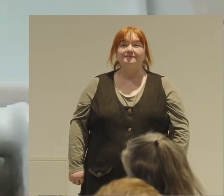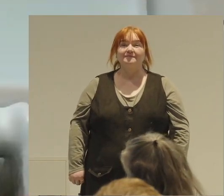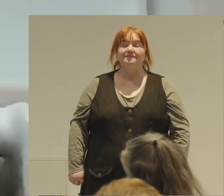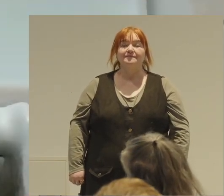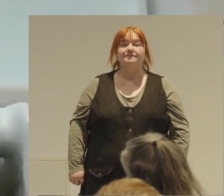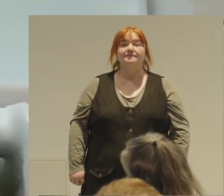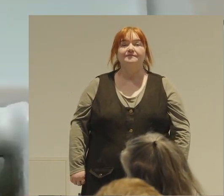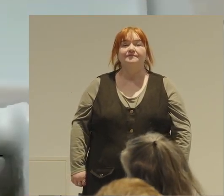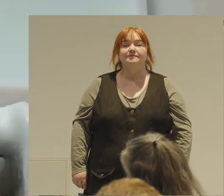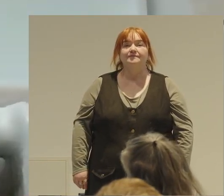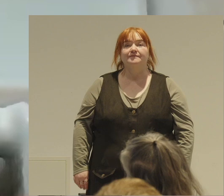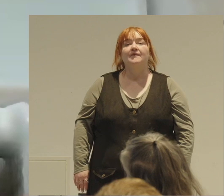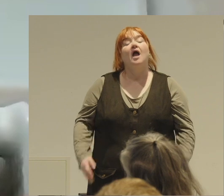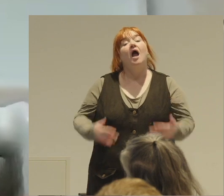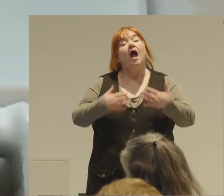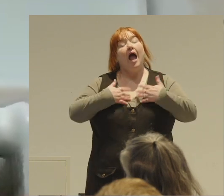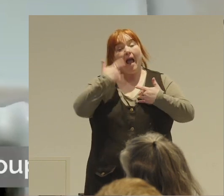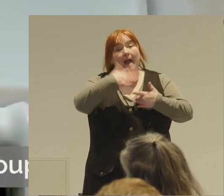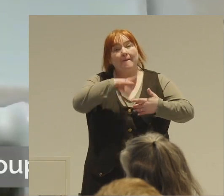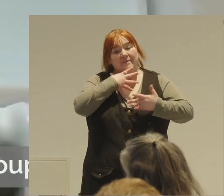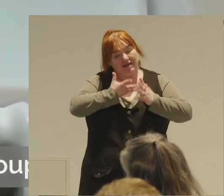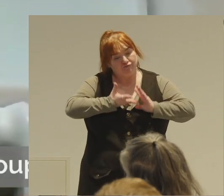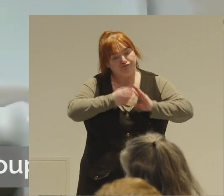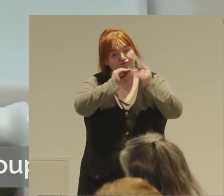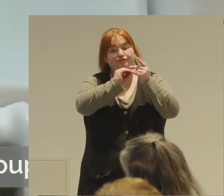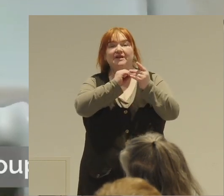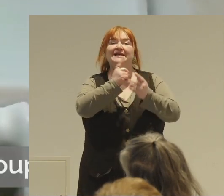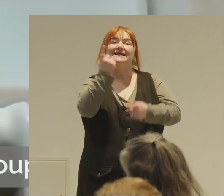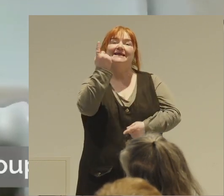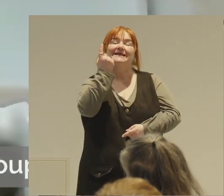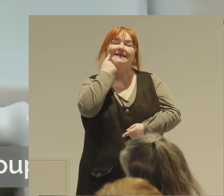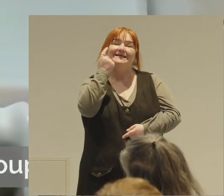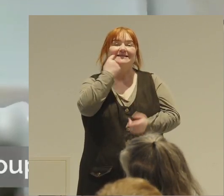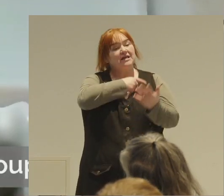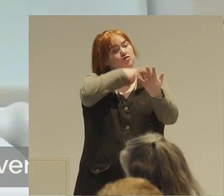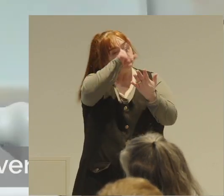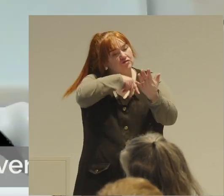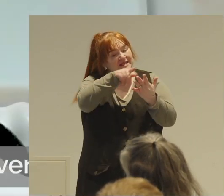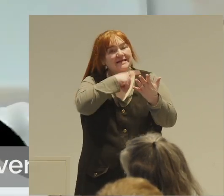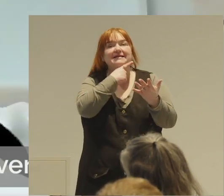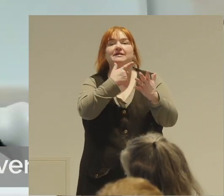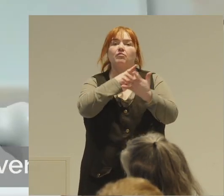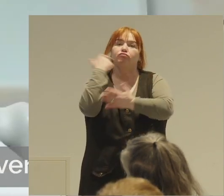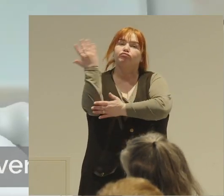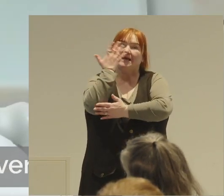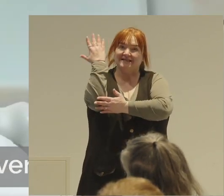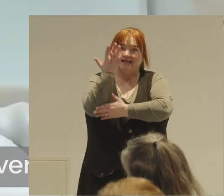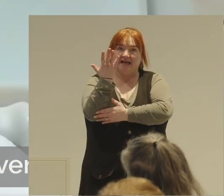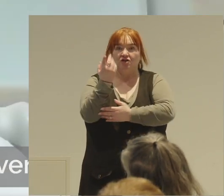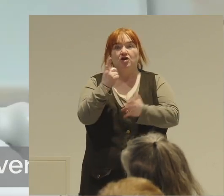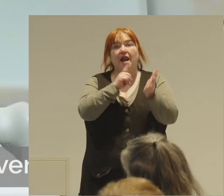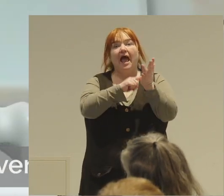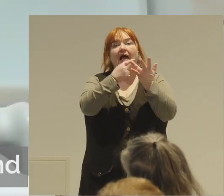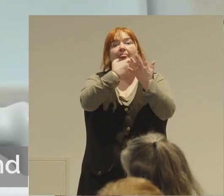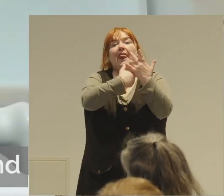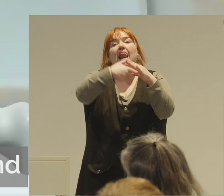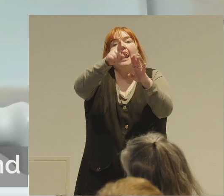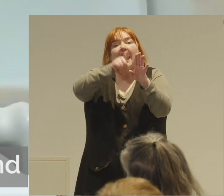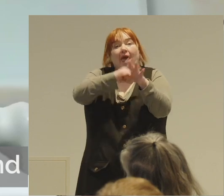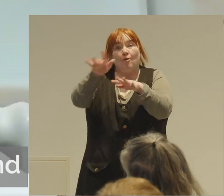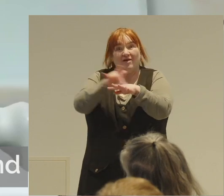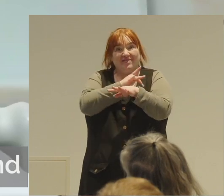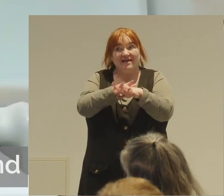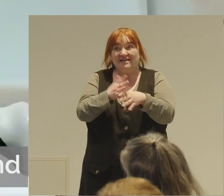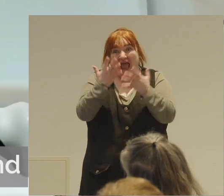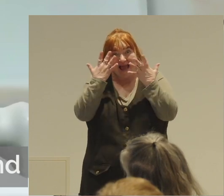So I did an Easy Read presentation in the Lowry's Access Steering Group, and now the Lowry is trying to make everything Easy